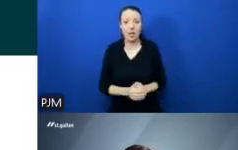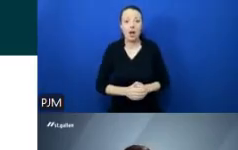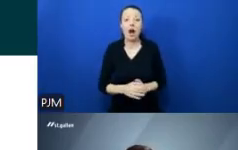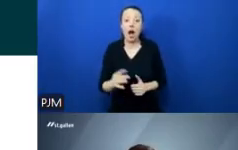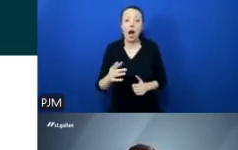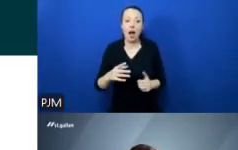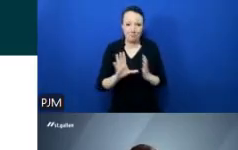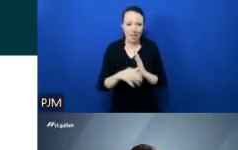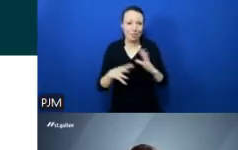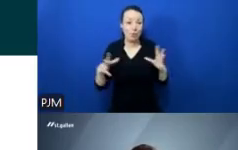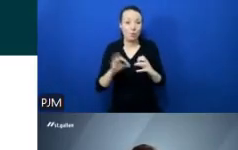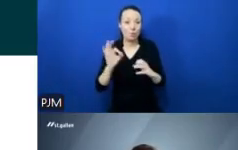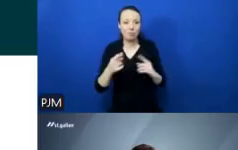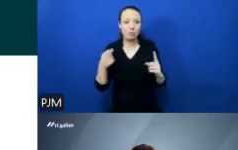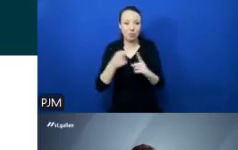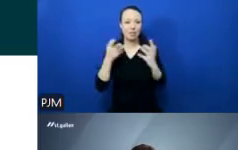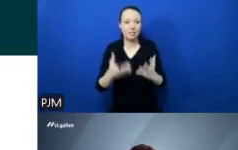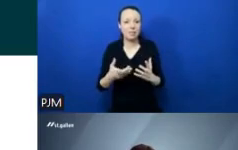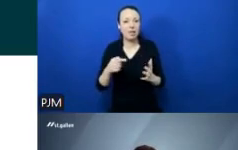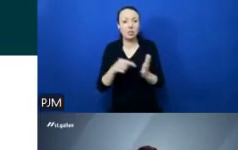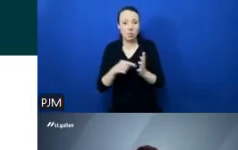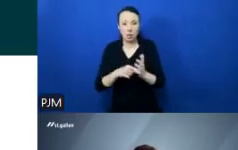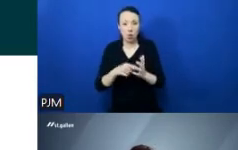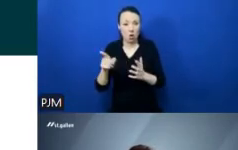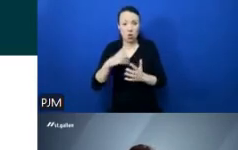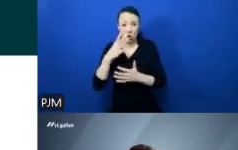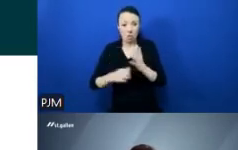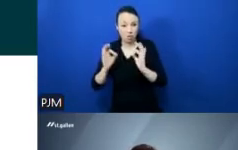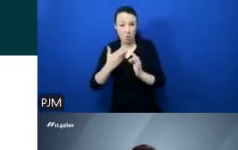this sponge city is to inverse this